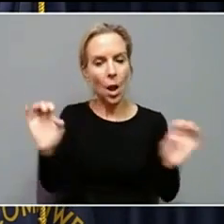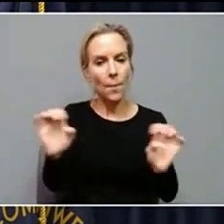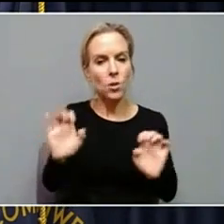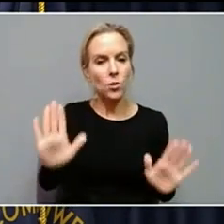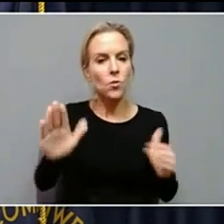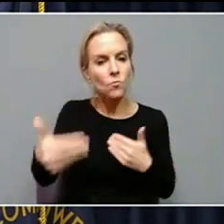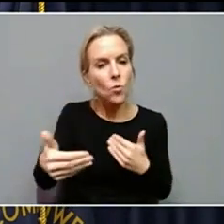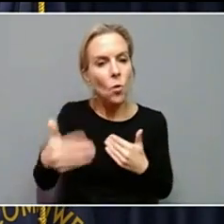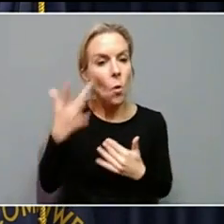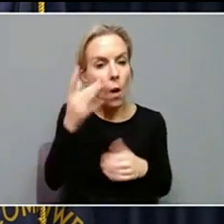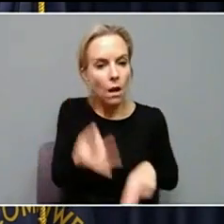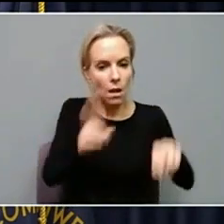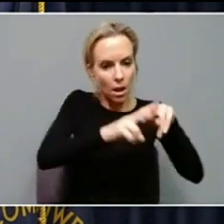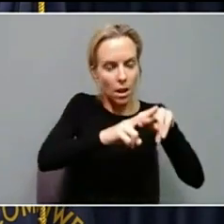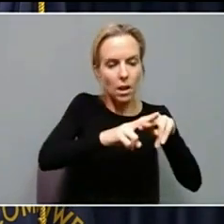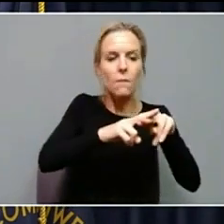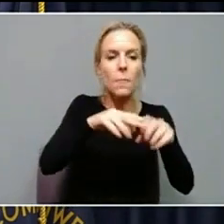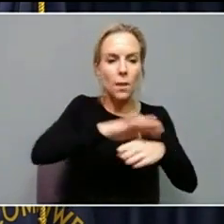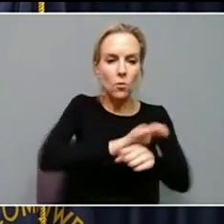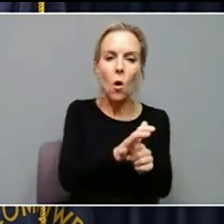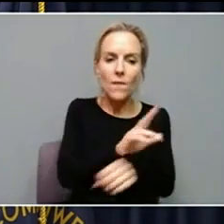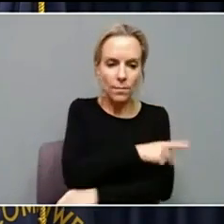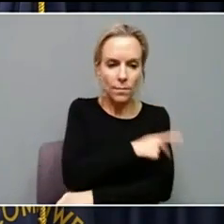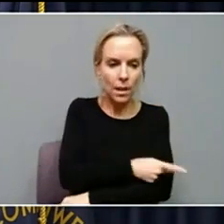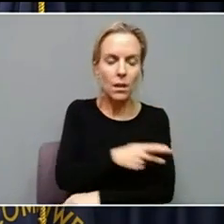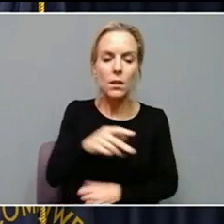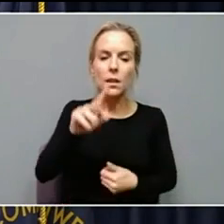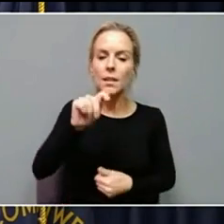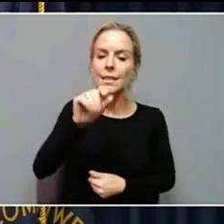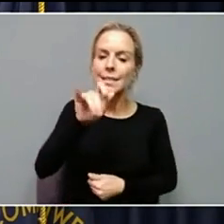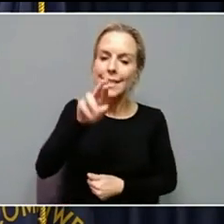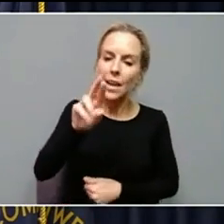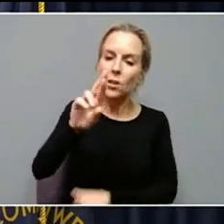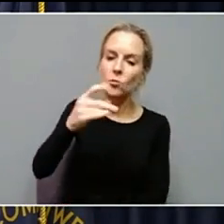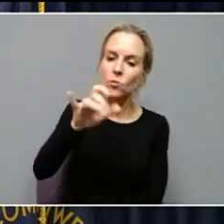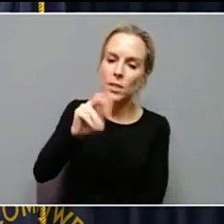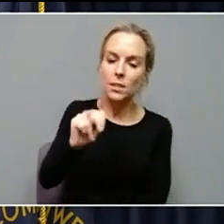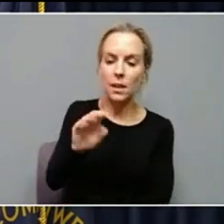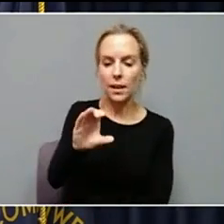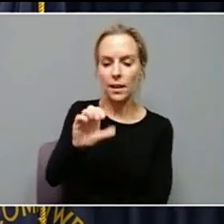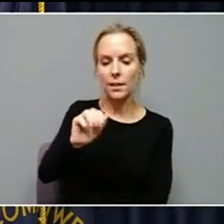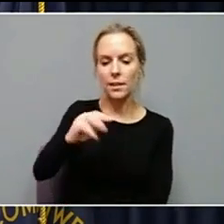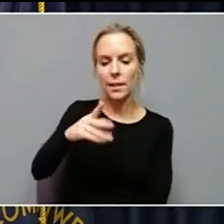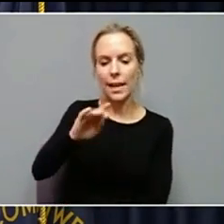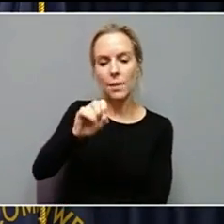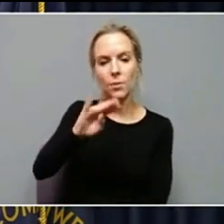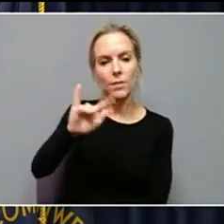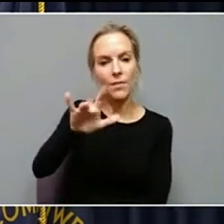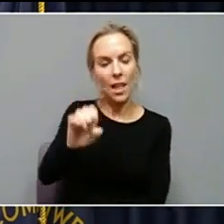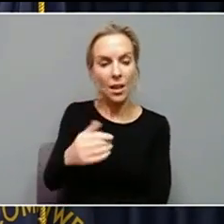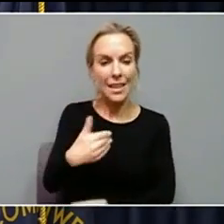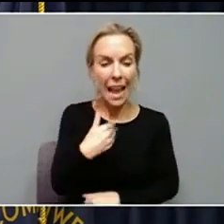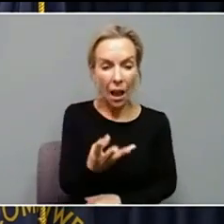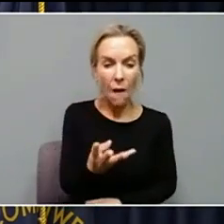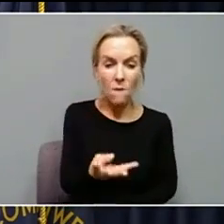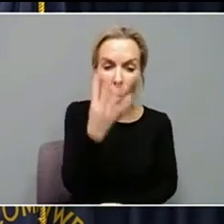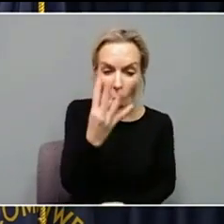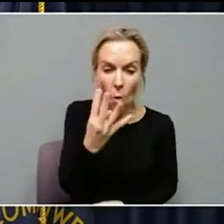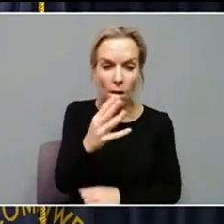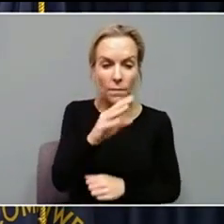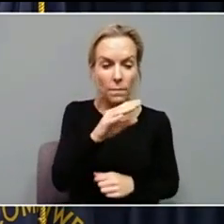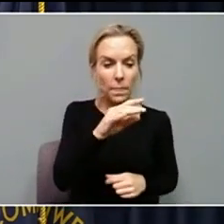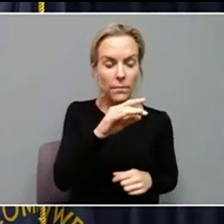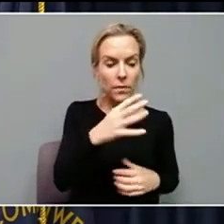patients. Taylor Regional, Campbellsville, had 4 ventilated patients within 5 hours and had to place 2 more